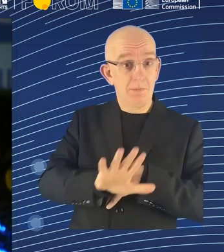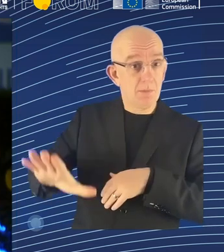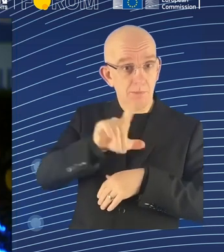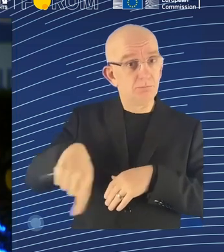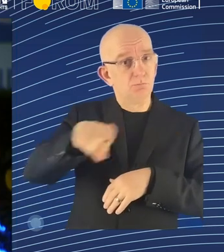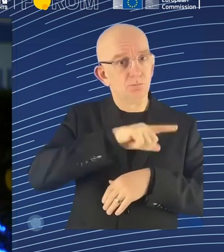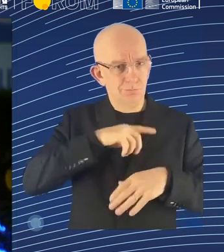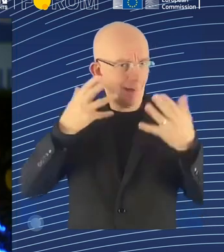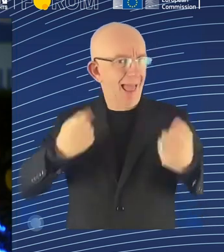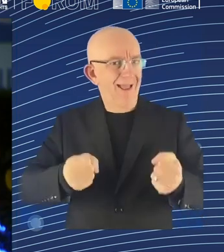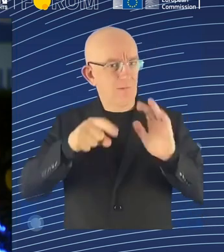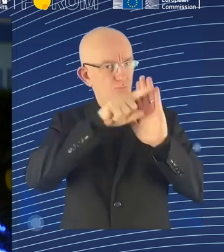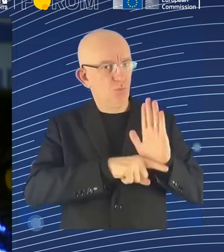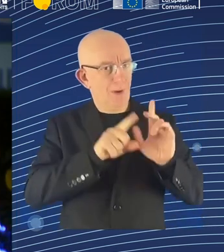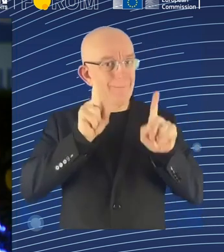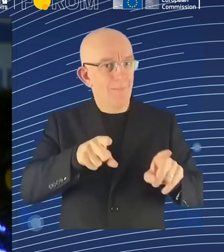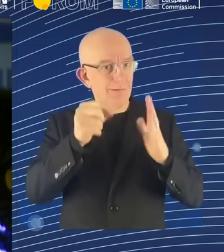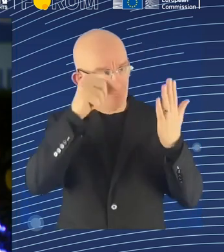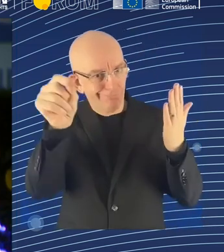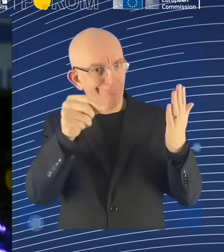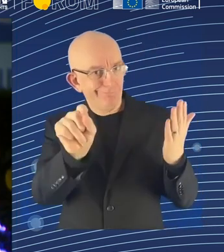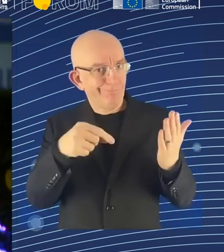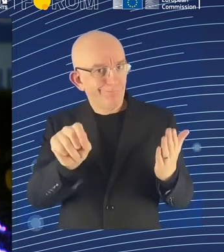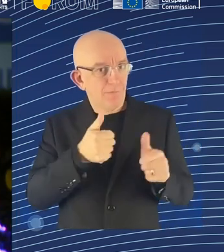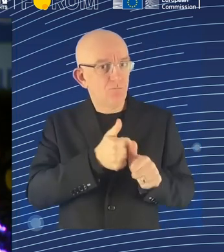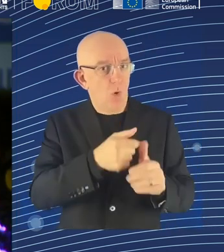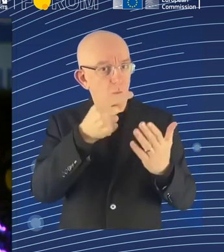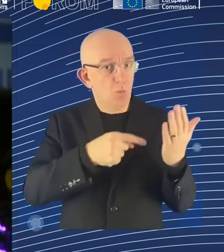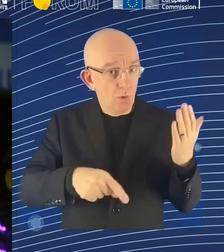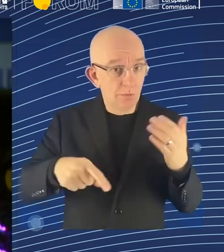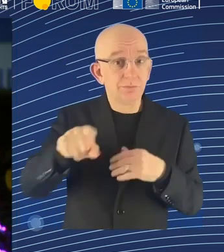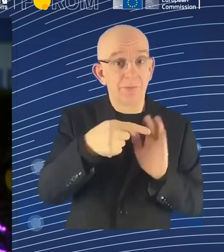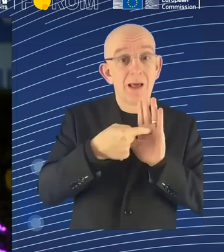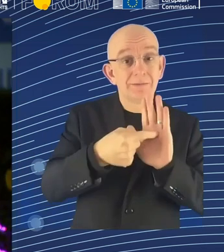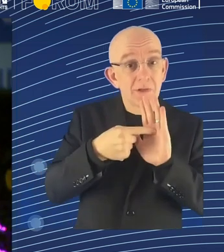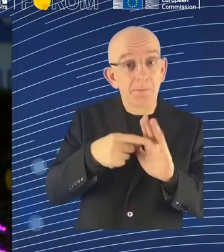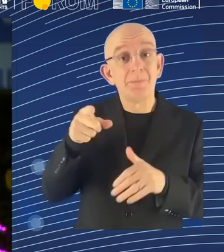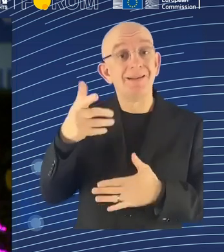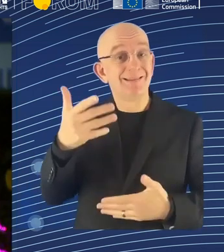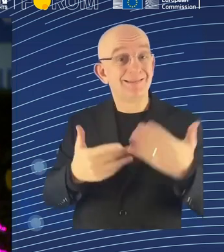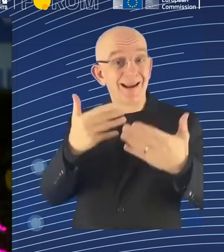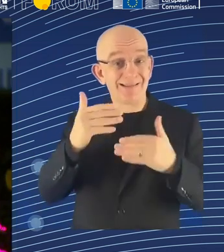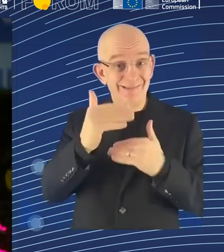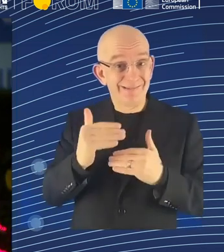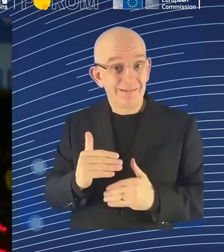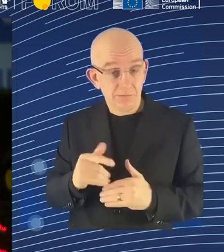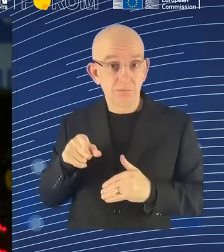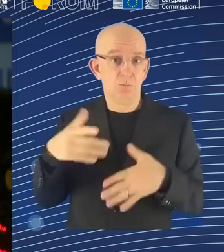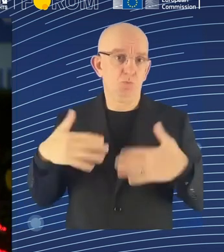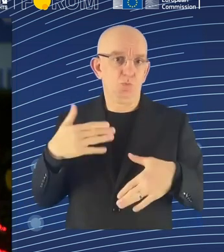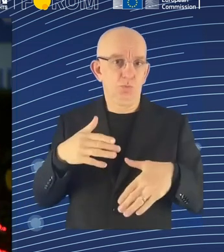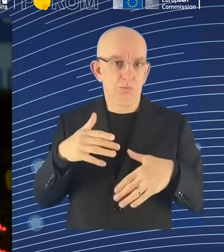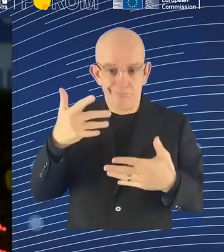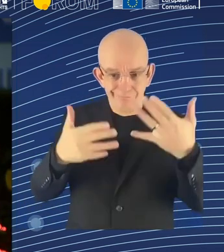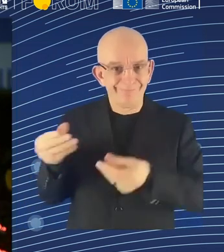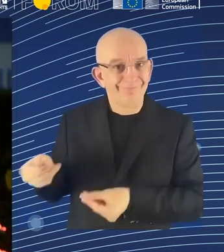because health is important. It's important in the context of data sets, for example, to know who has given their data or from whom data has